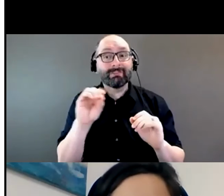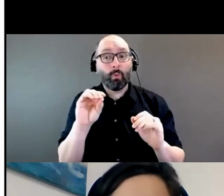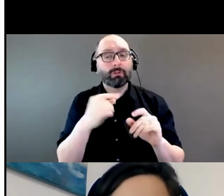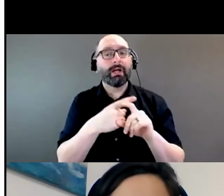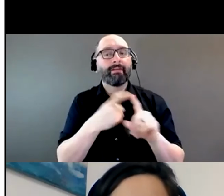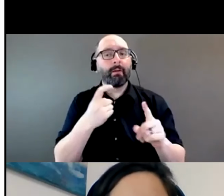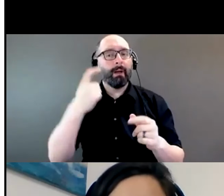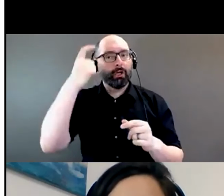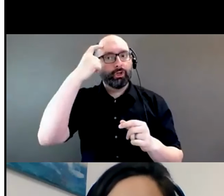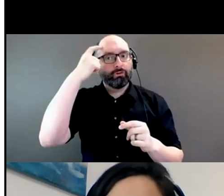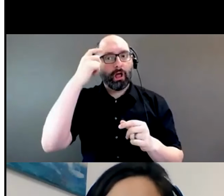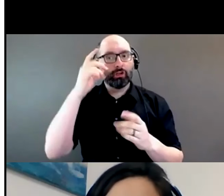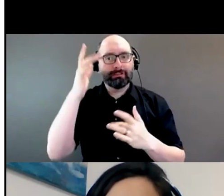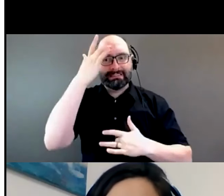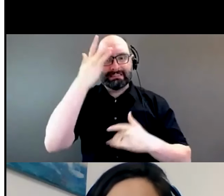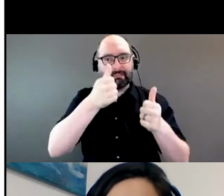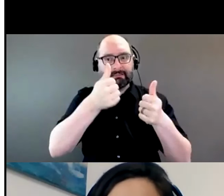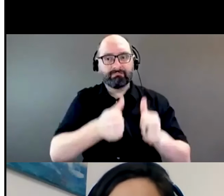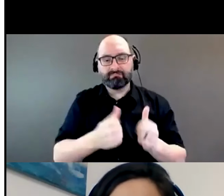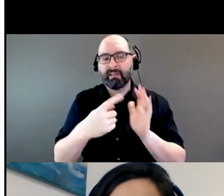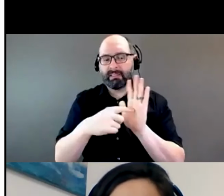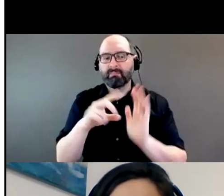neurological diseases, such as dementia.